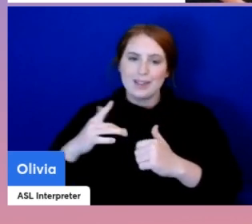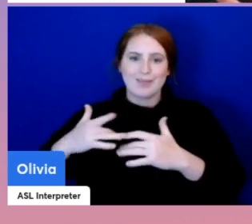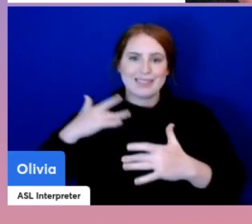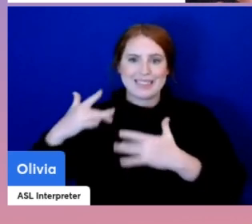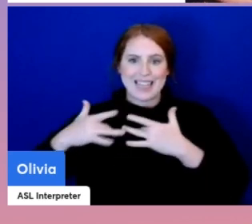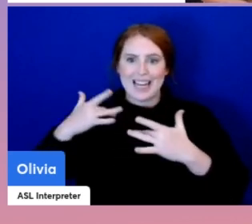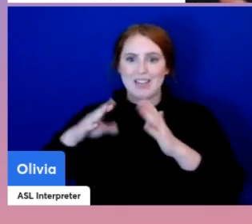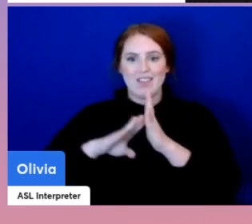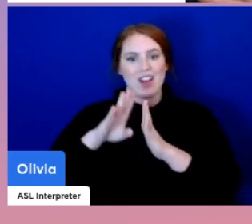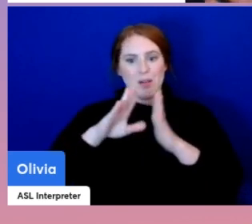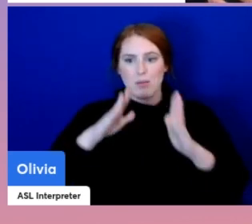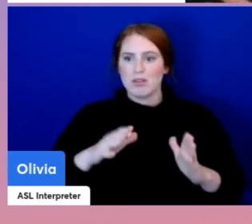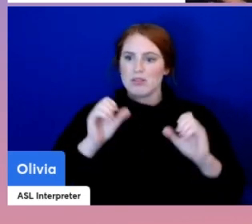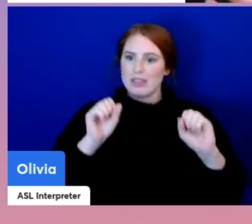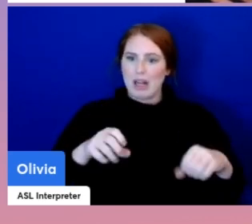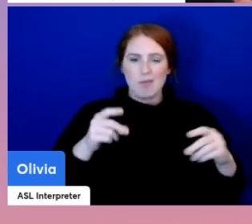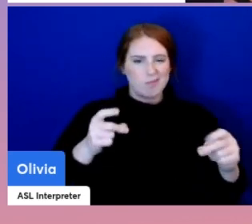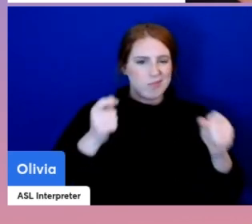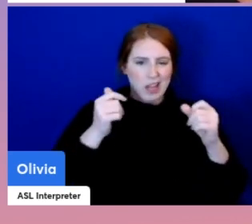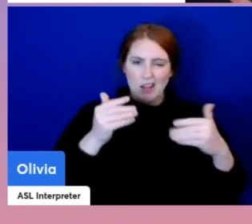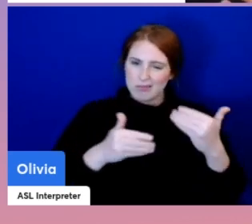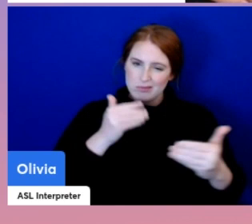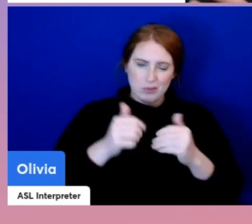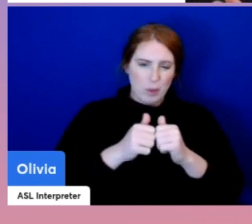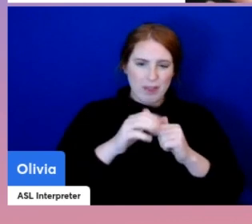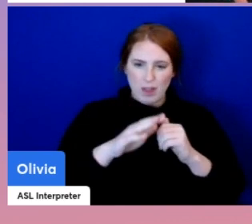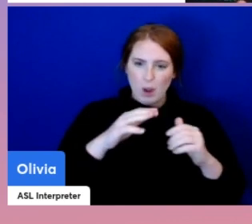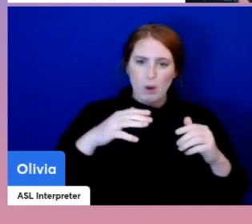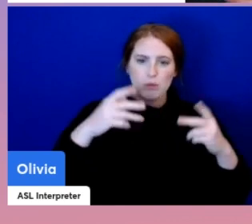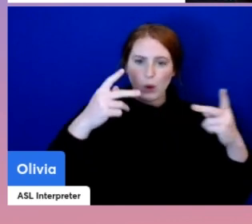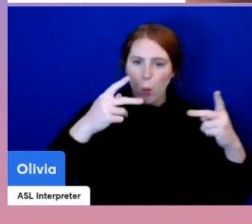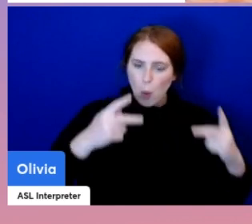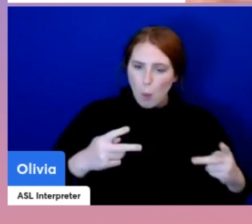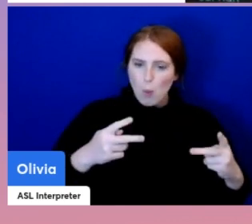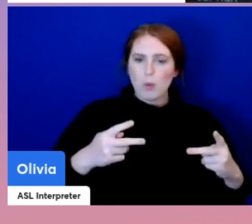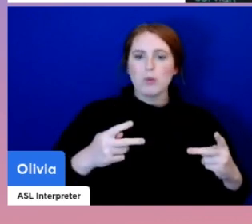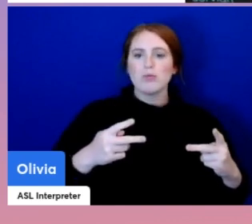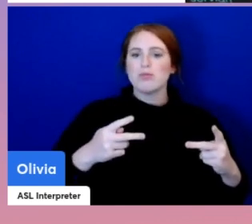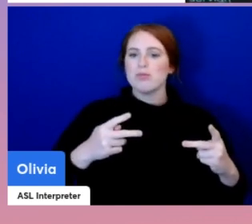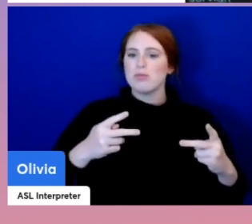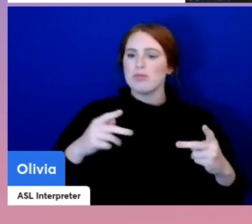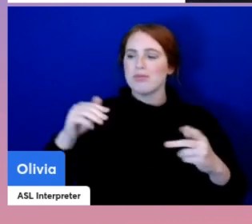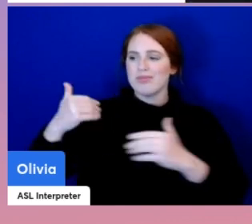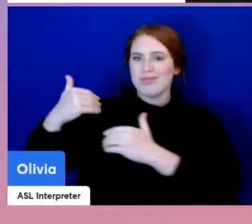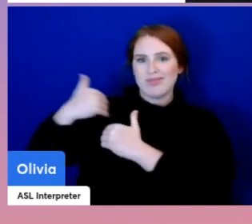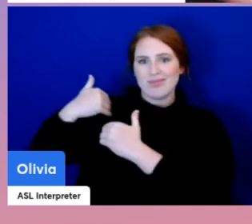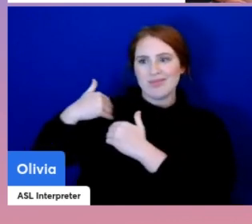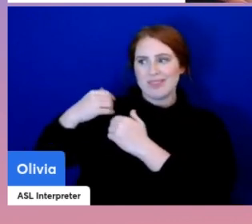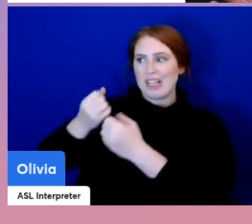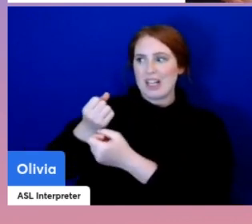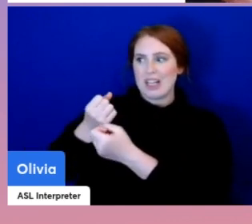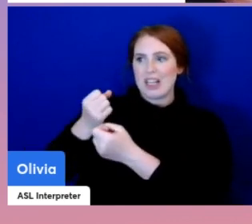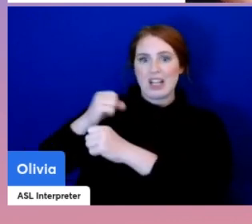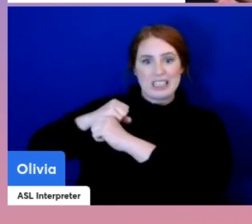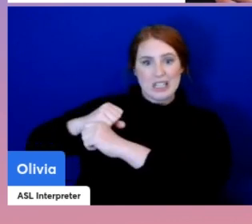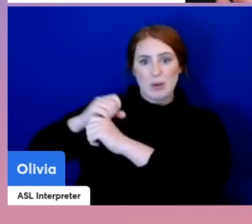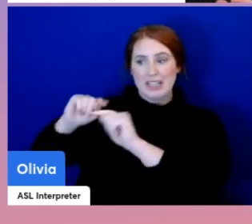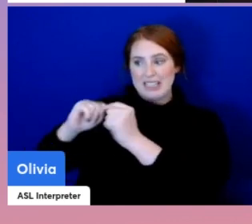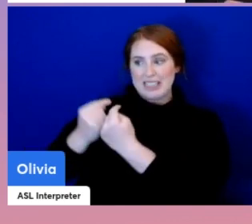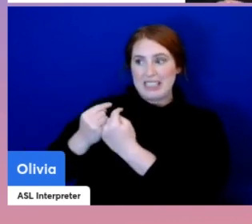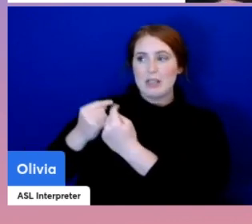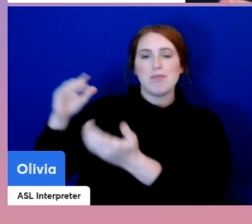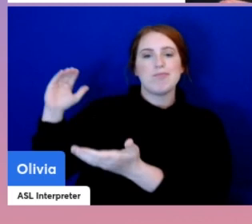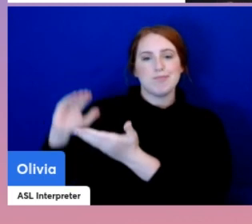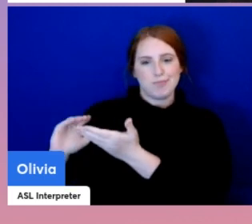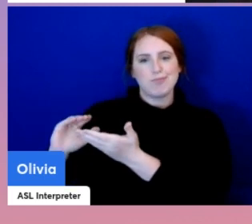much faster, and security is championed from within each team, reducing burden on the dedicated security team. A smaller security team can now